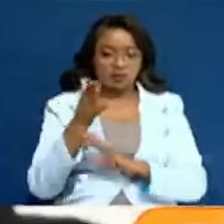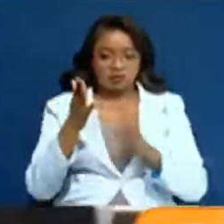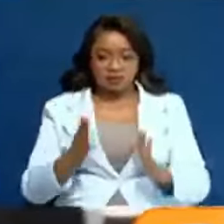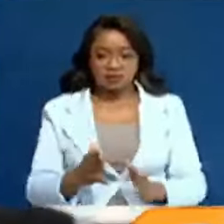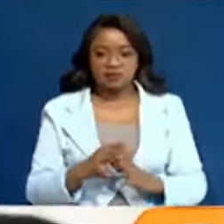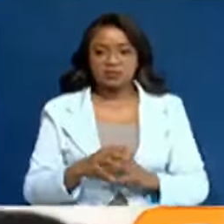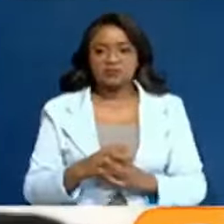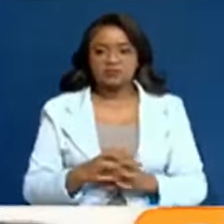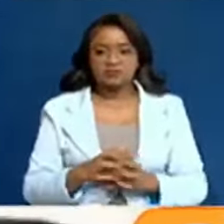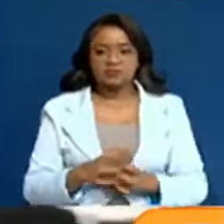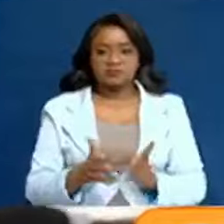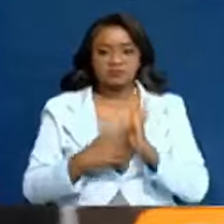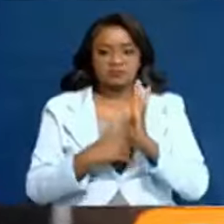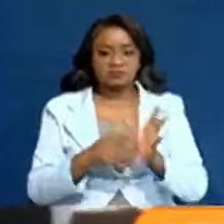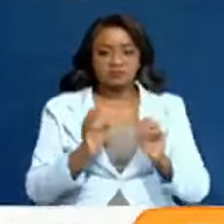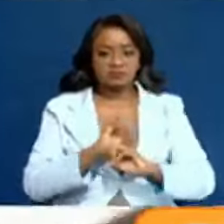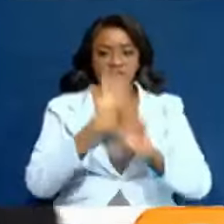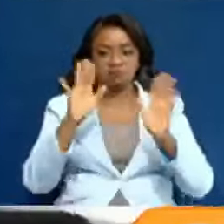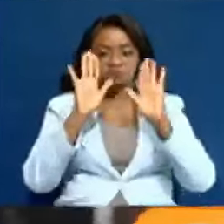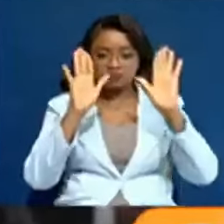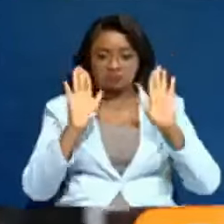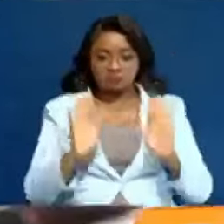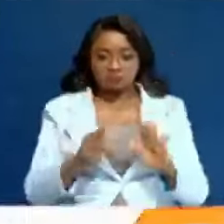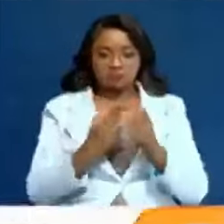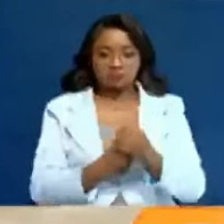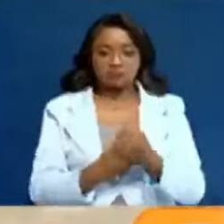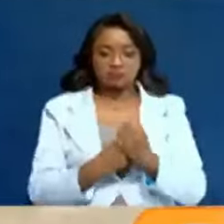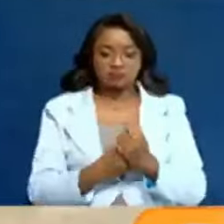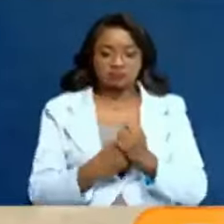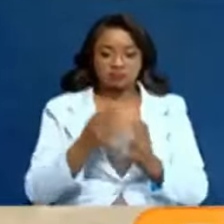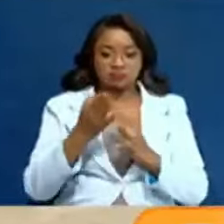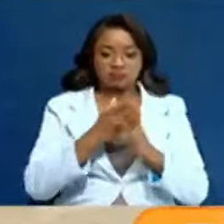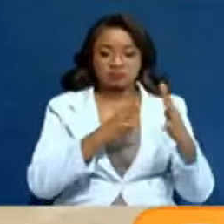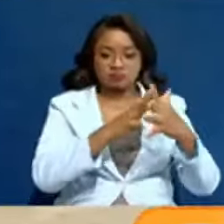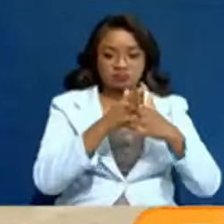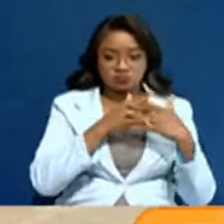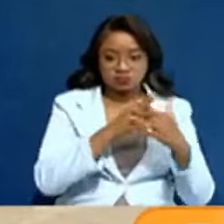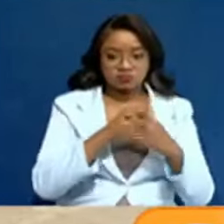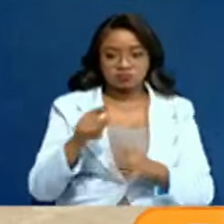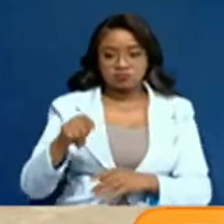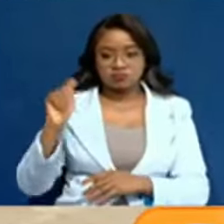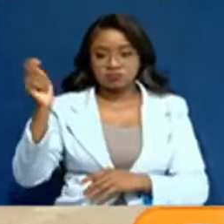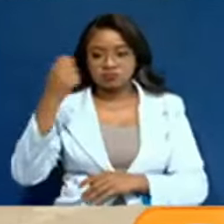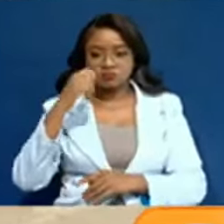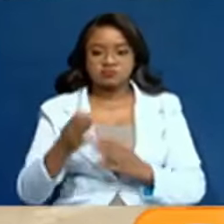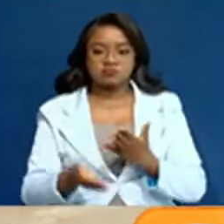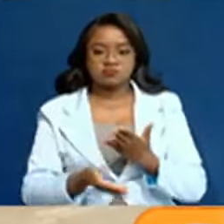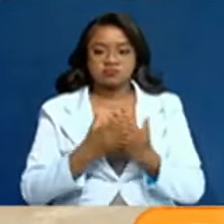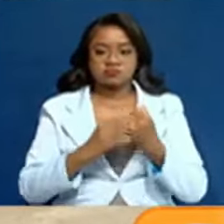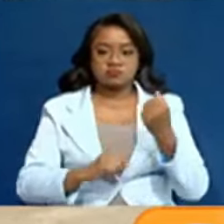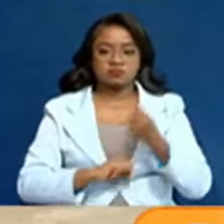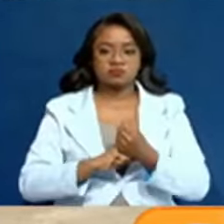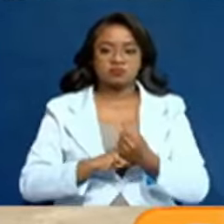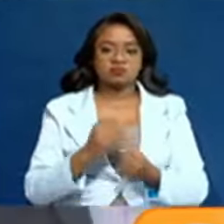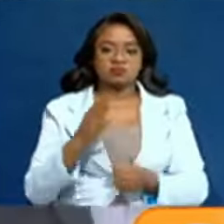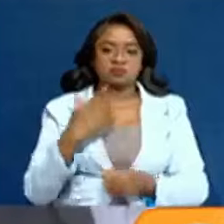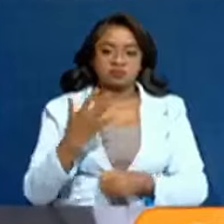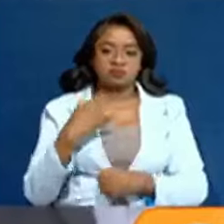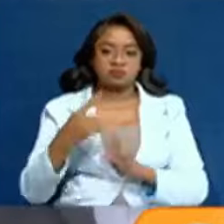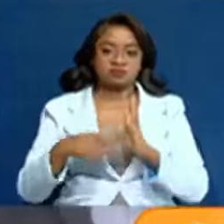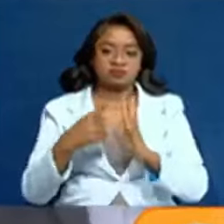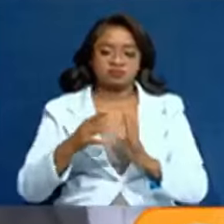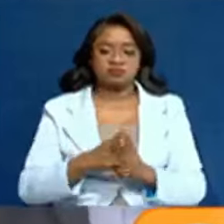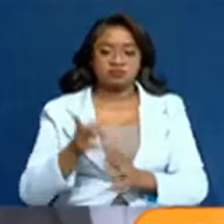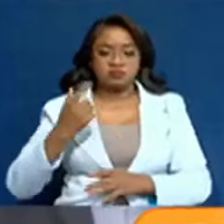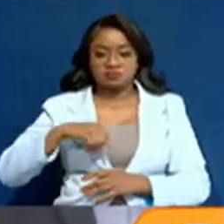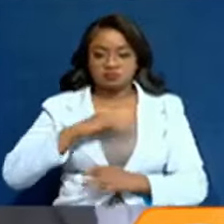has underscored the importance of the partnership between the U.S. and Kenya in advancing green industrialization. Very excited